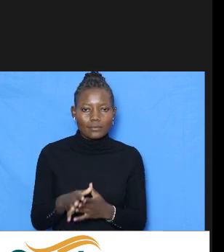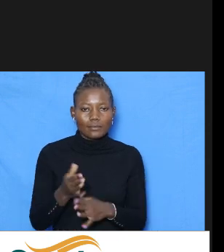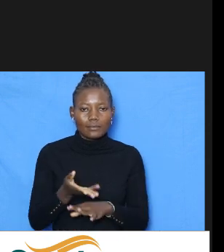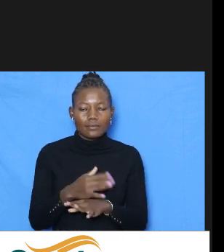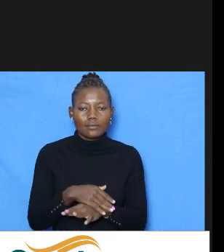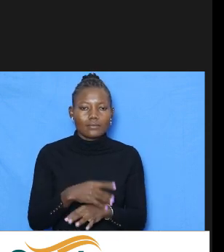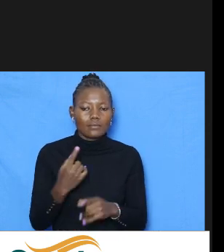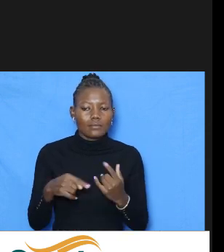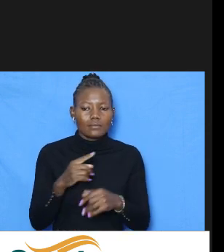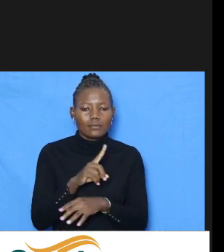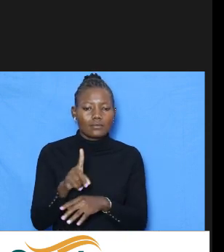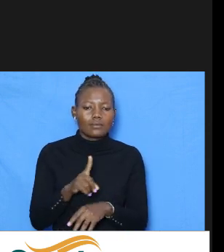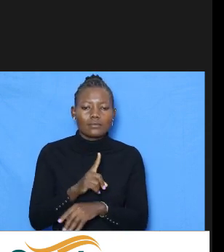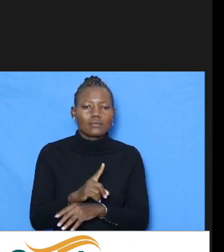1 hour